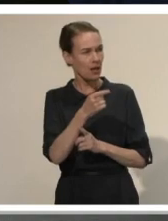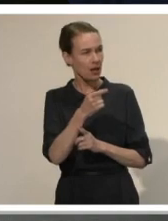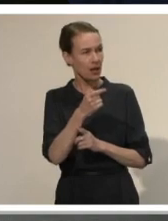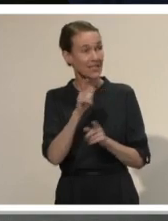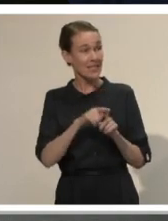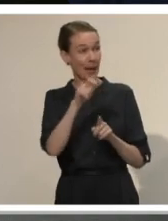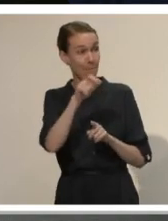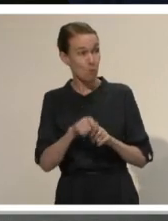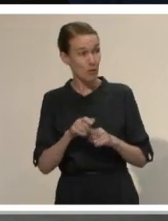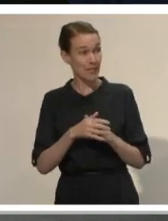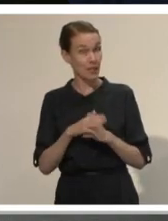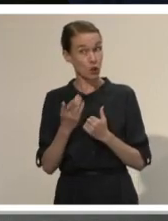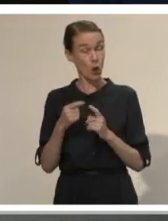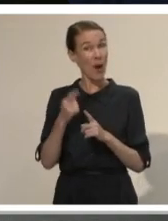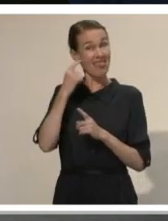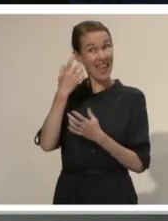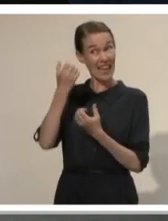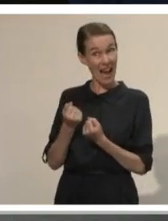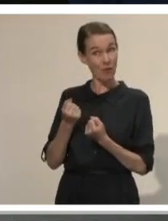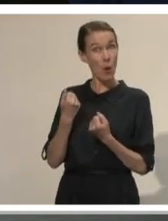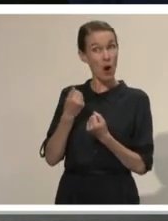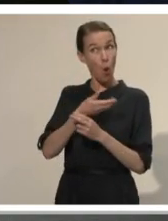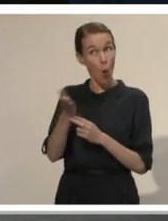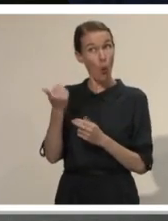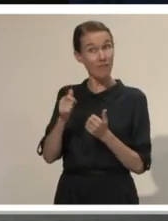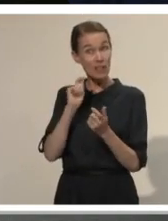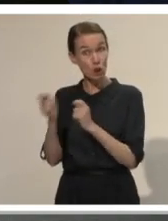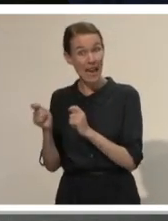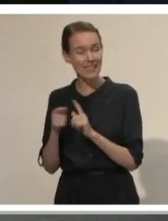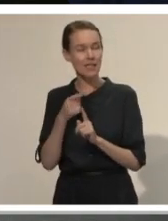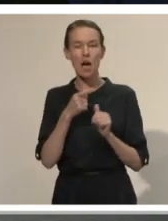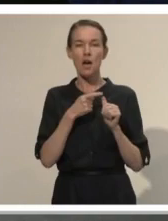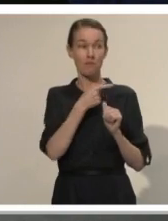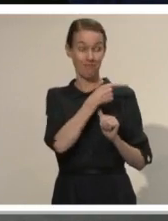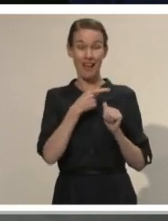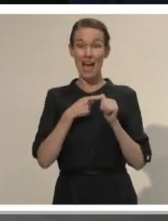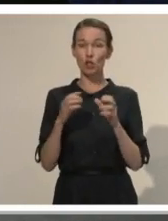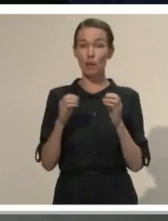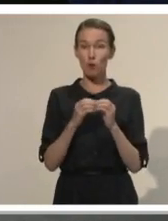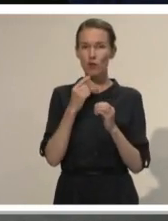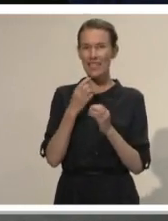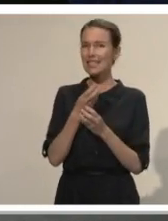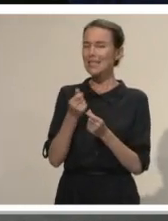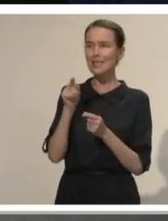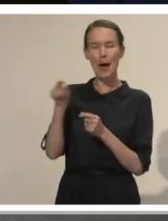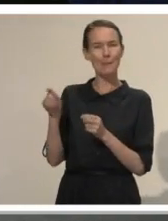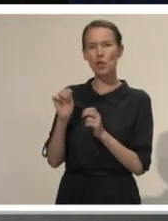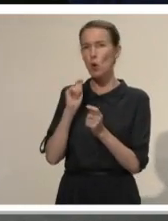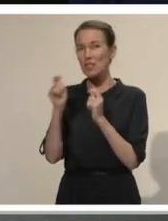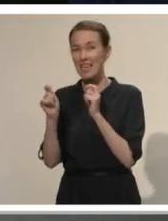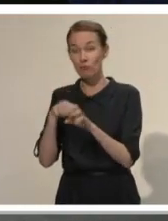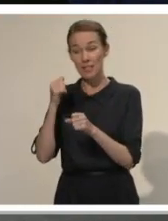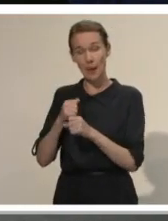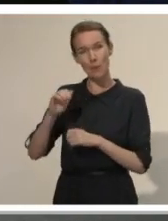Probable cases have not been tested, and we're just assuming they have. No, some of them are not tested. Yeah. For example, where it might be a child and